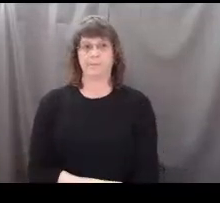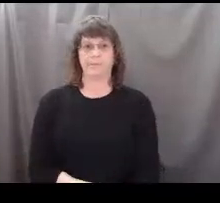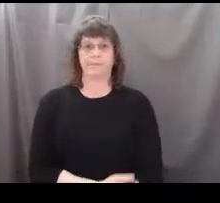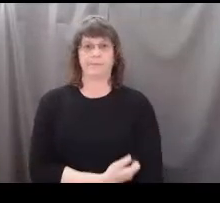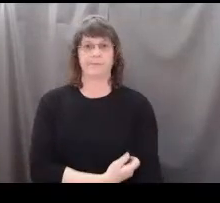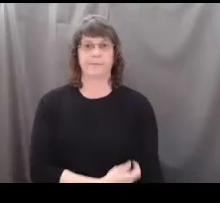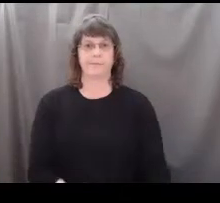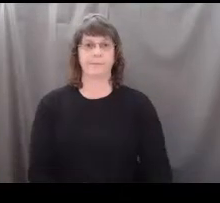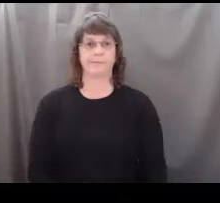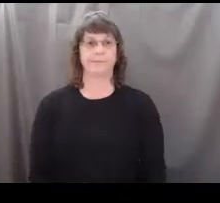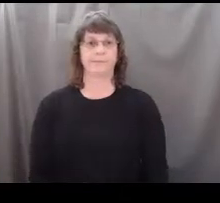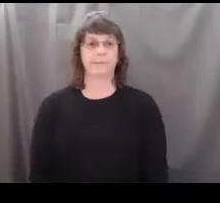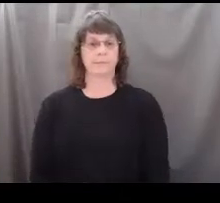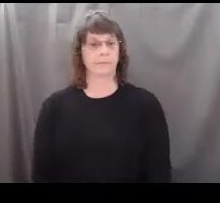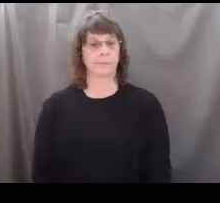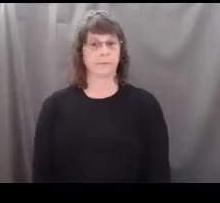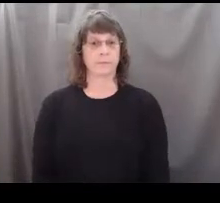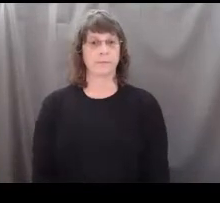object.